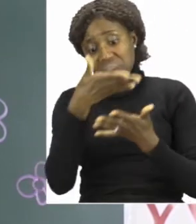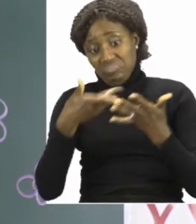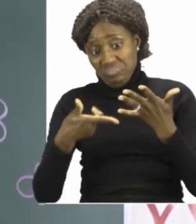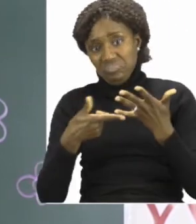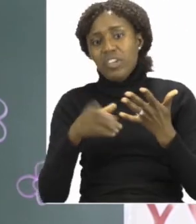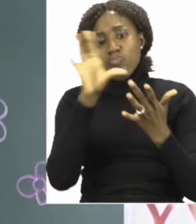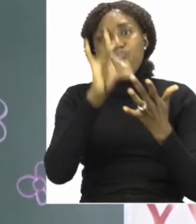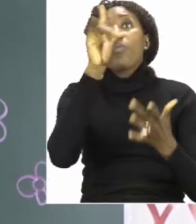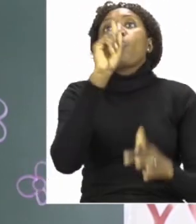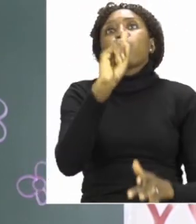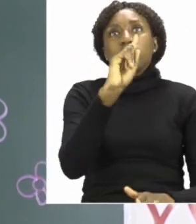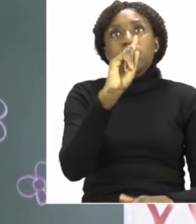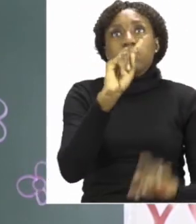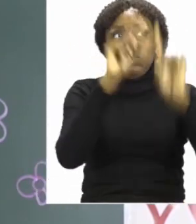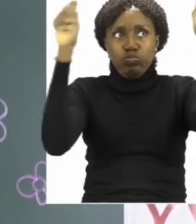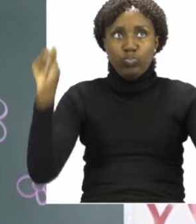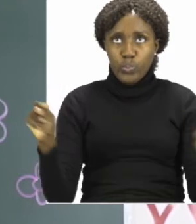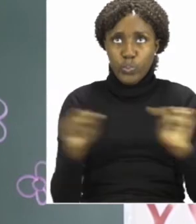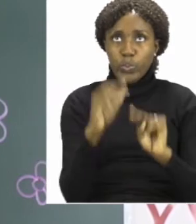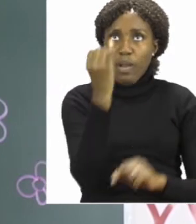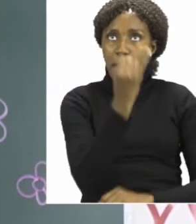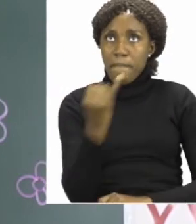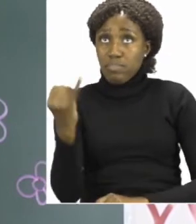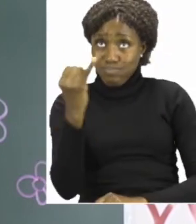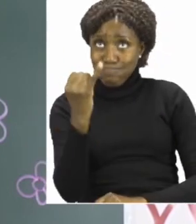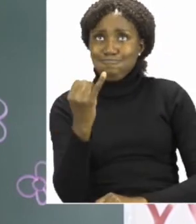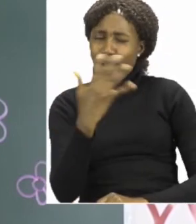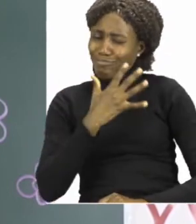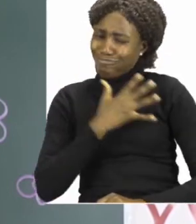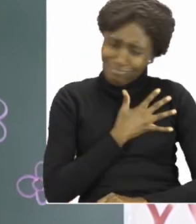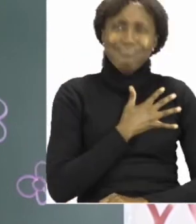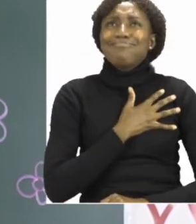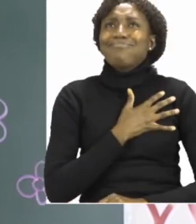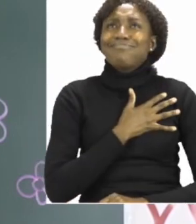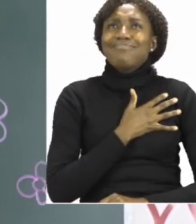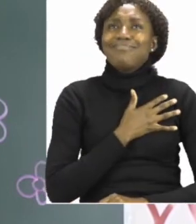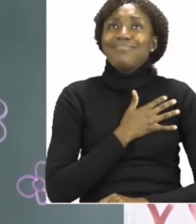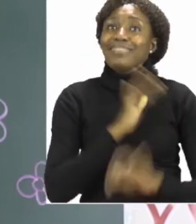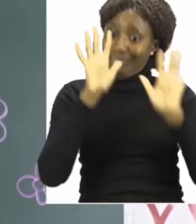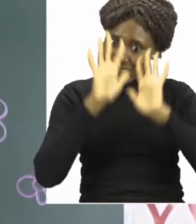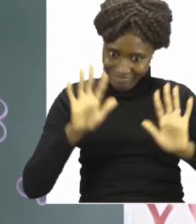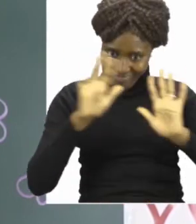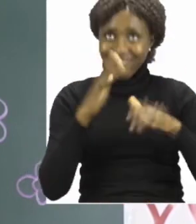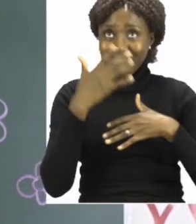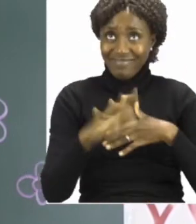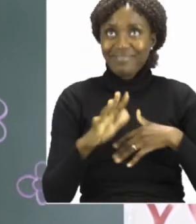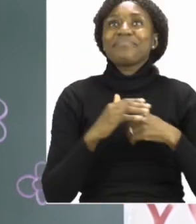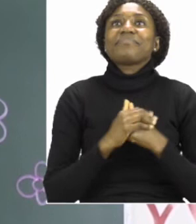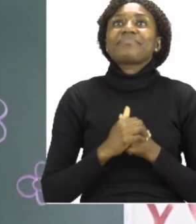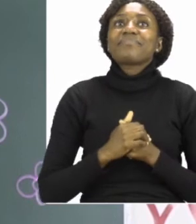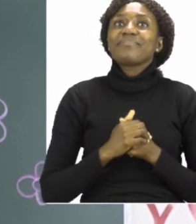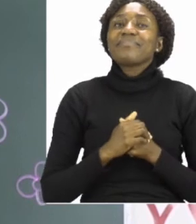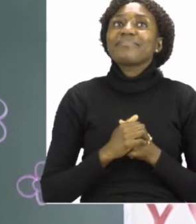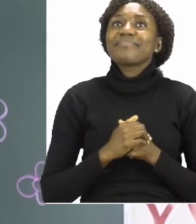choose one animal that you say is your favorite, and then don't forget to color it. When you're